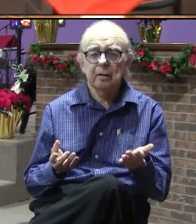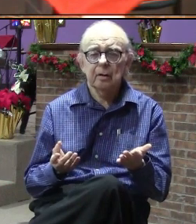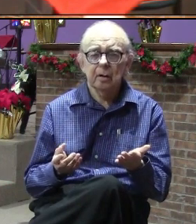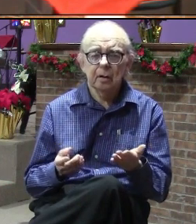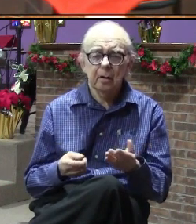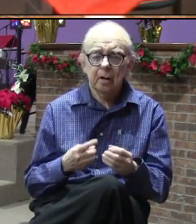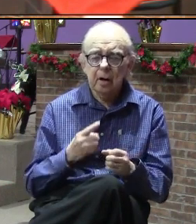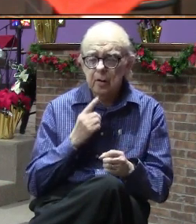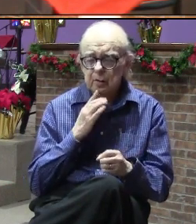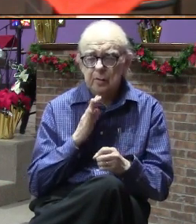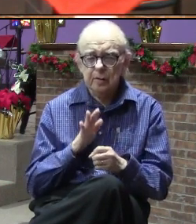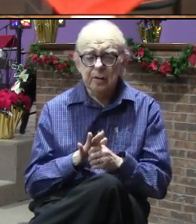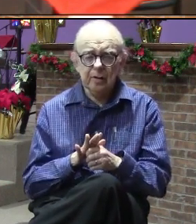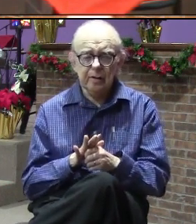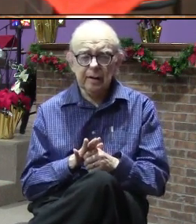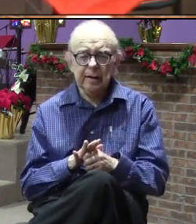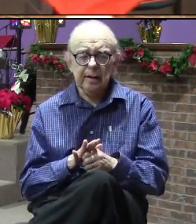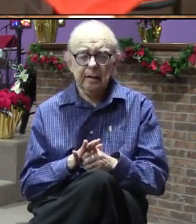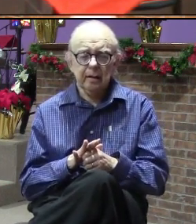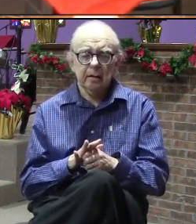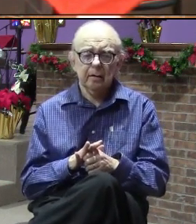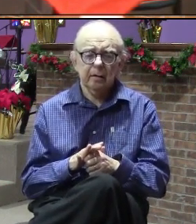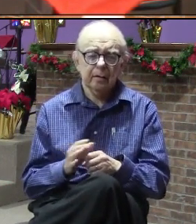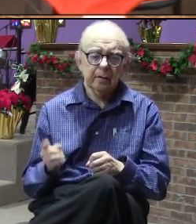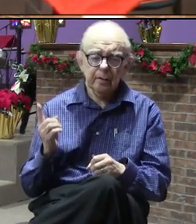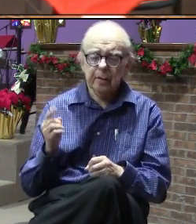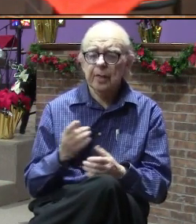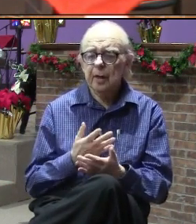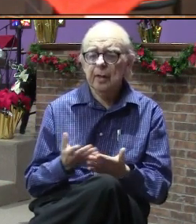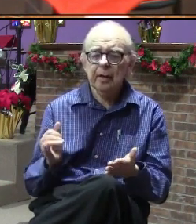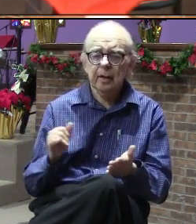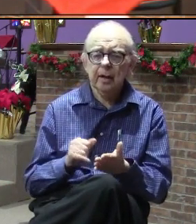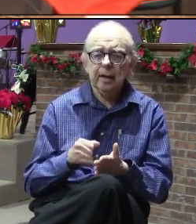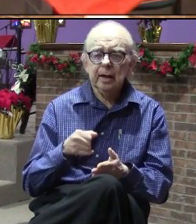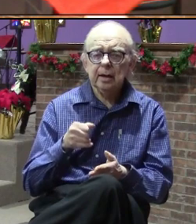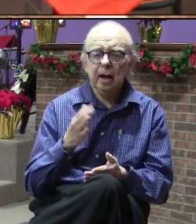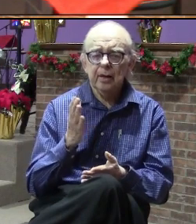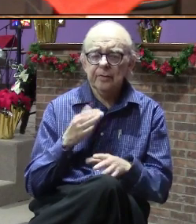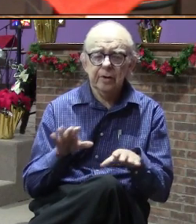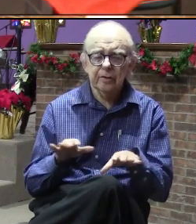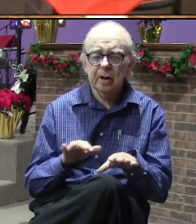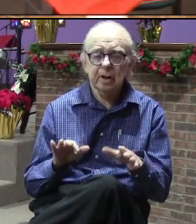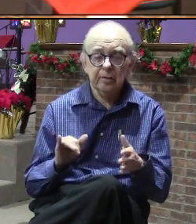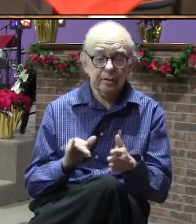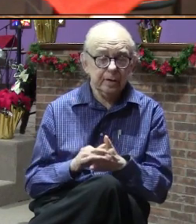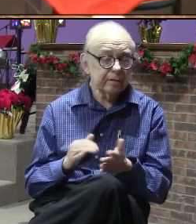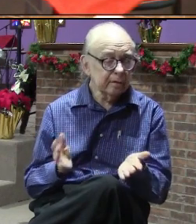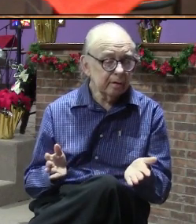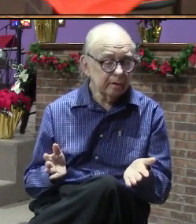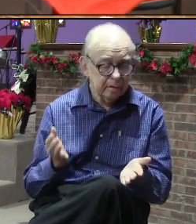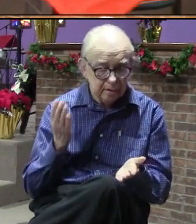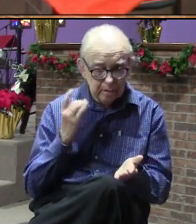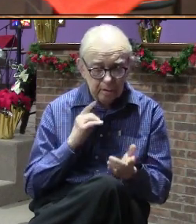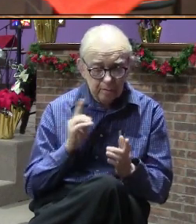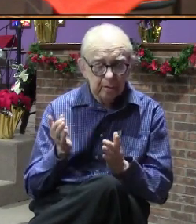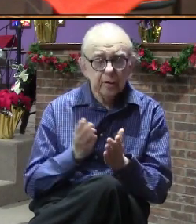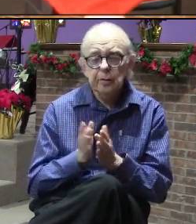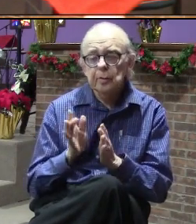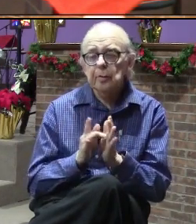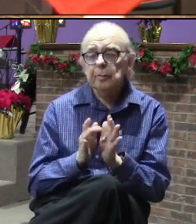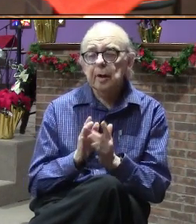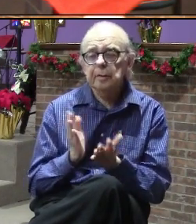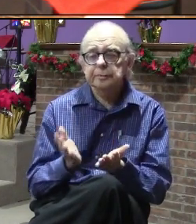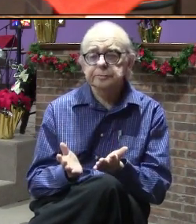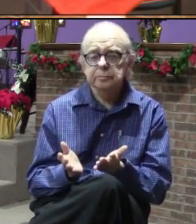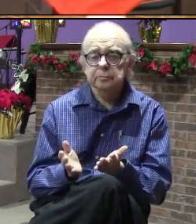a promise, the promise. And one of the things that God has done is this. If you go through the Bible,